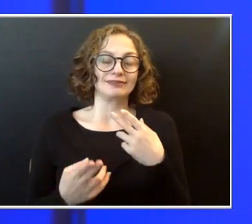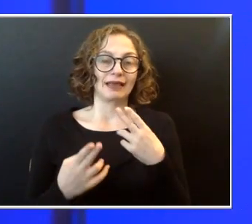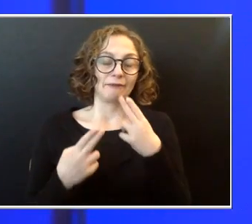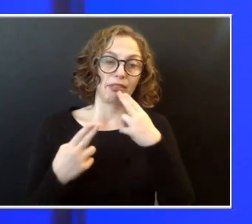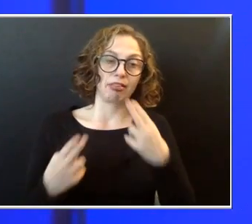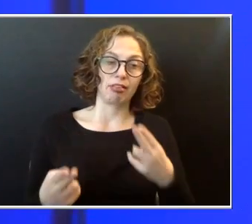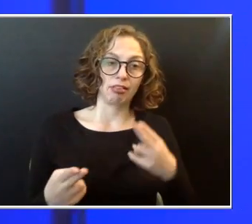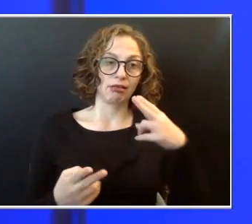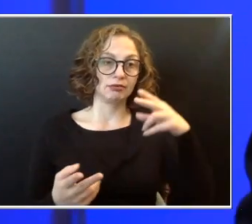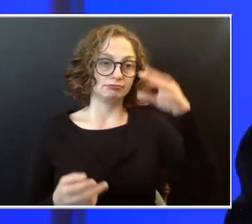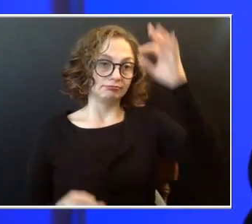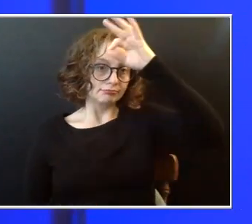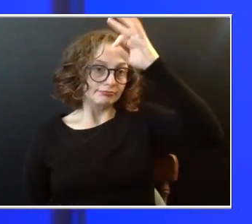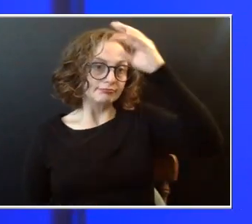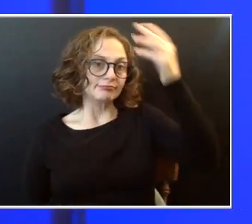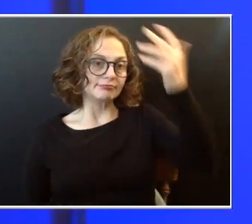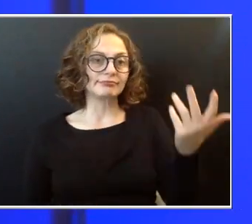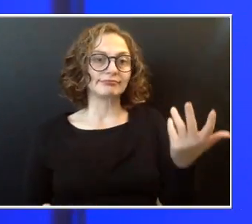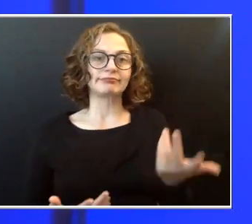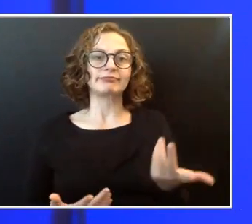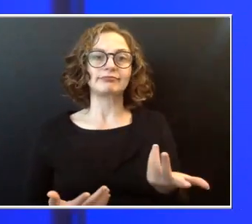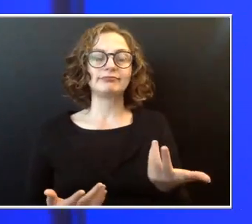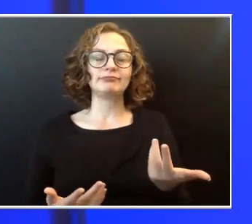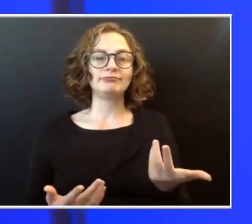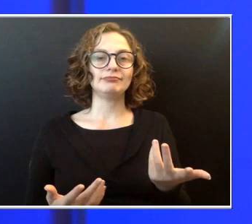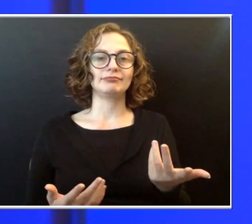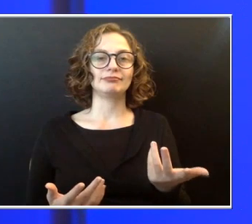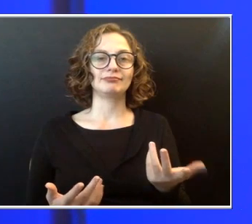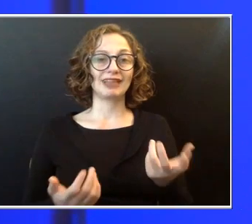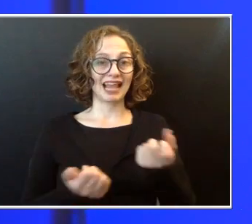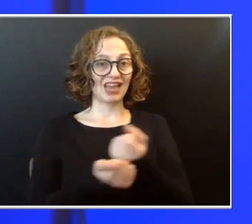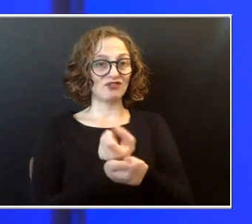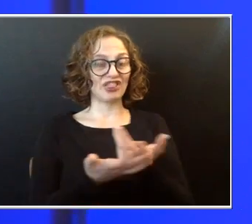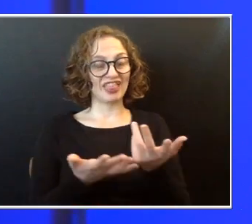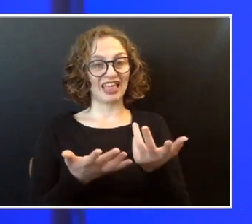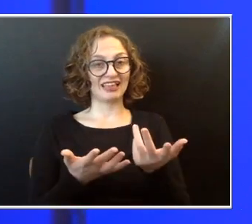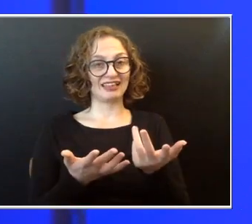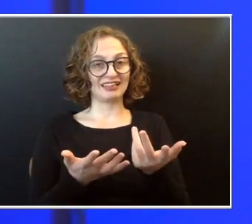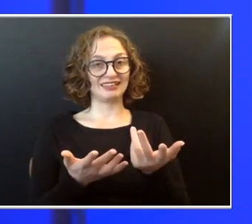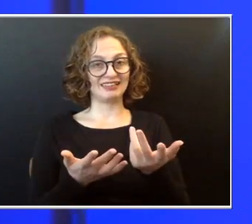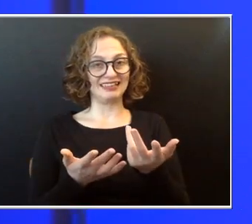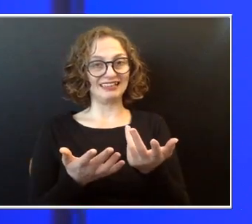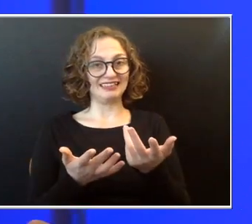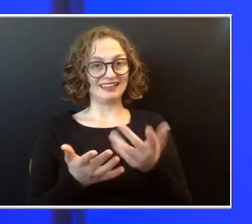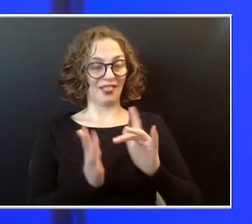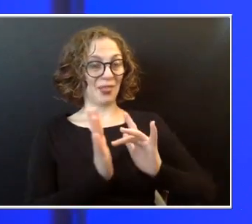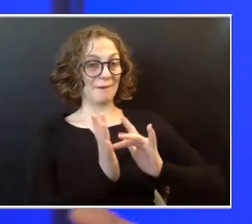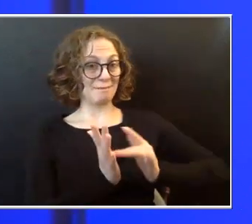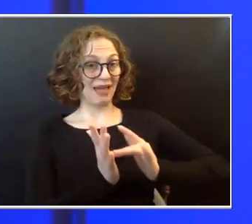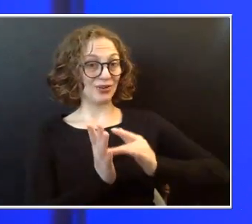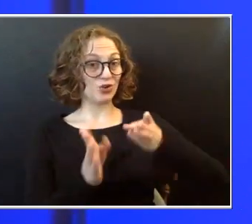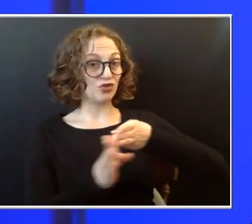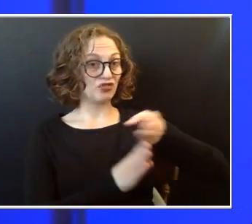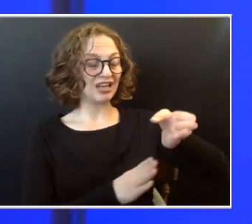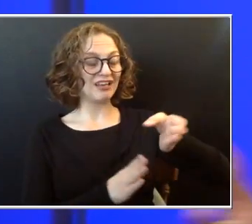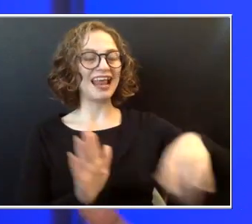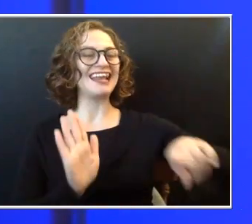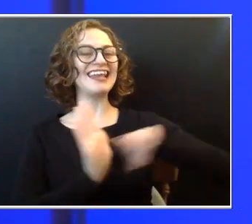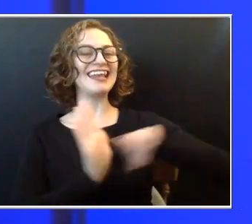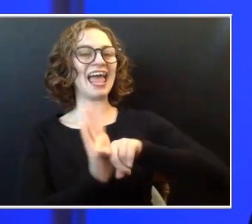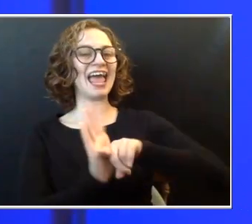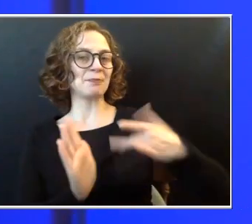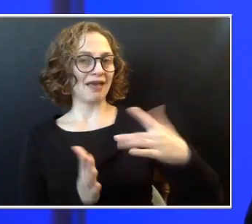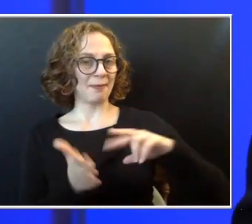you know, everything usually in the medical field, negative means actually a good thing, right? Thing, yeah. Especially now with COVID